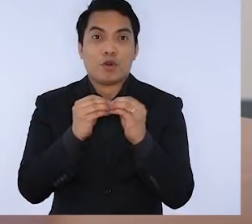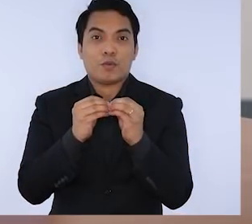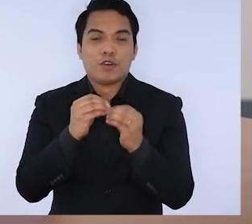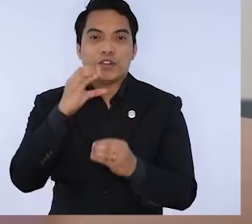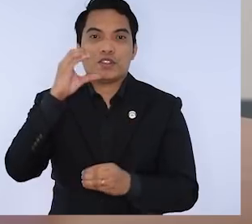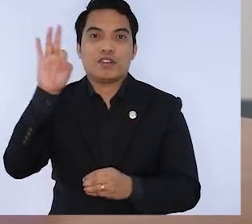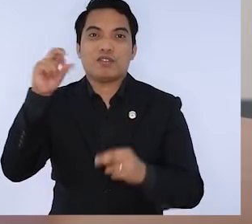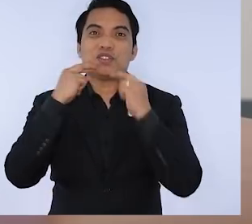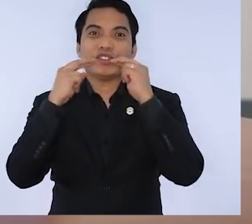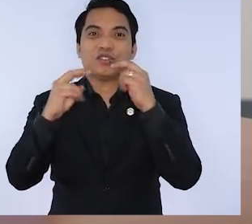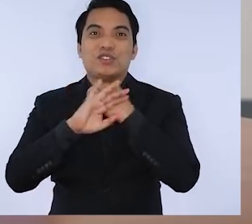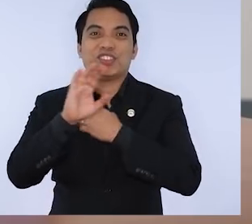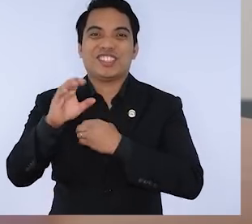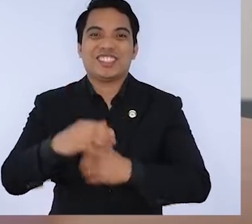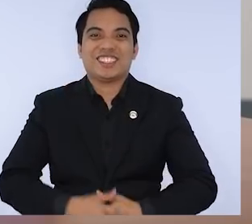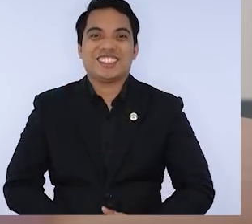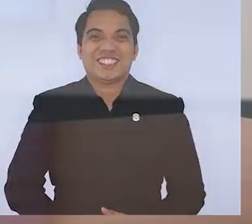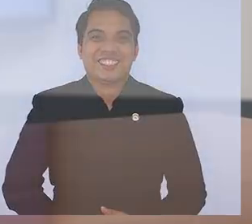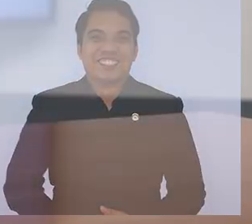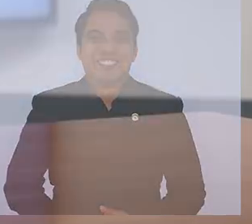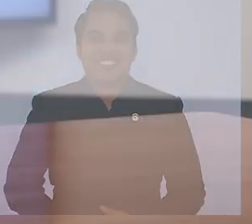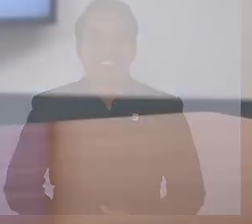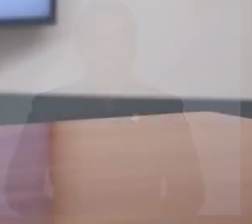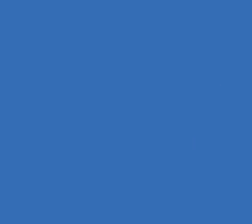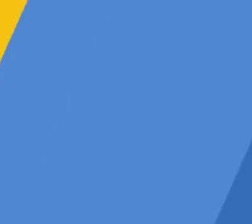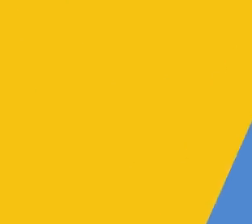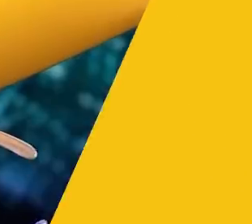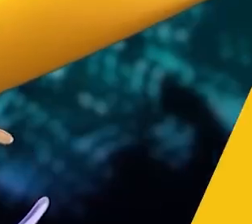Inspired further when CFO News returns.